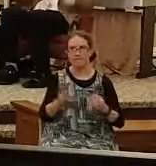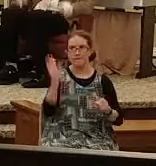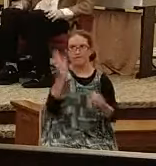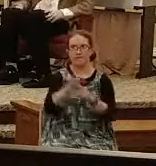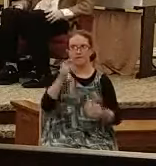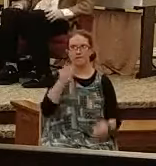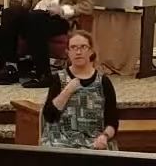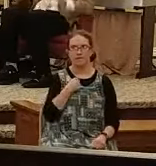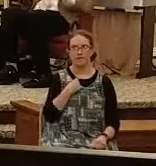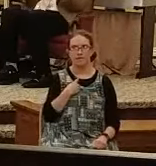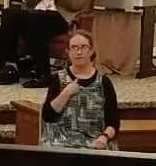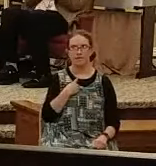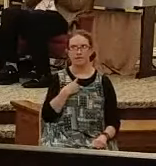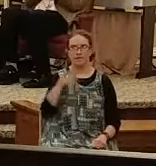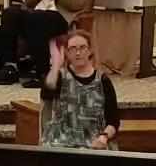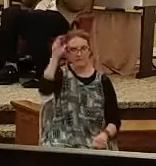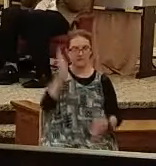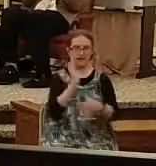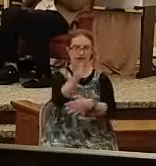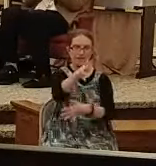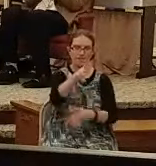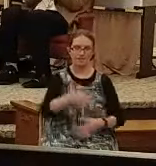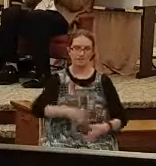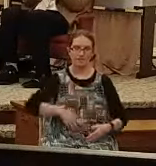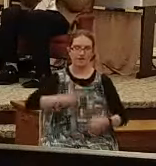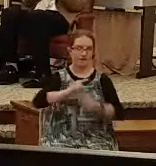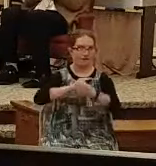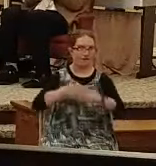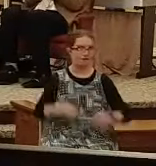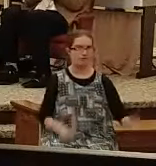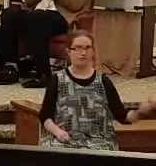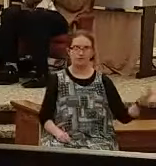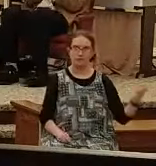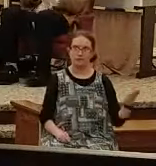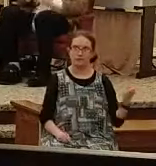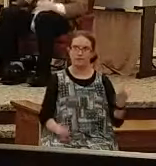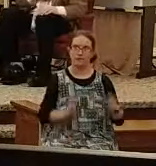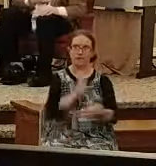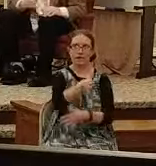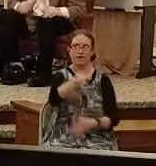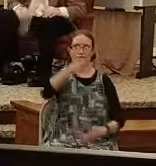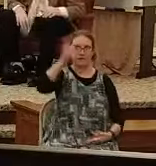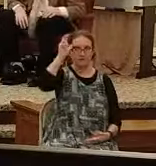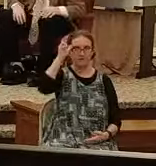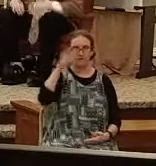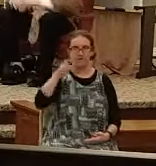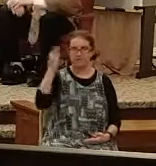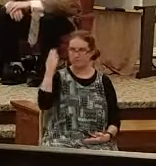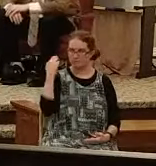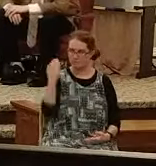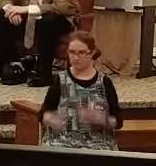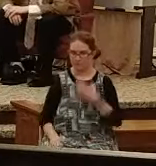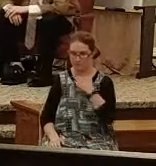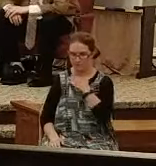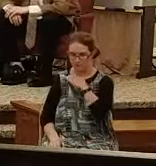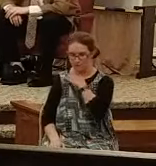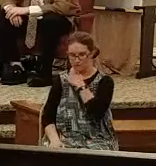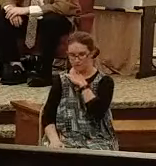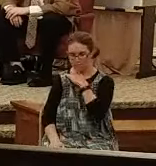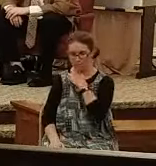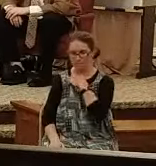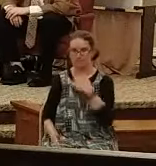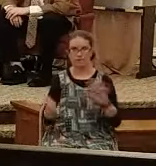filled me and Satan came after me and I turned around and I went after Satan for a while. Hallelujah.